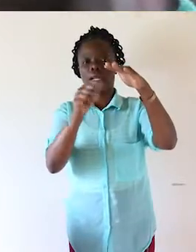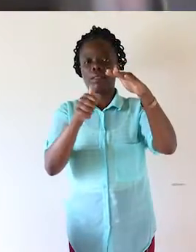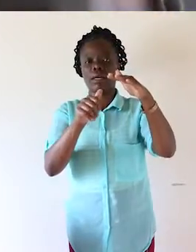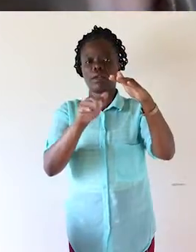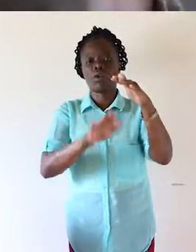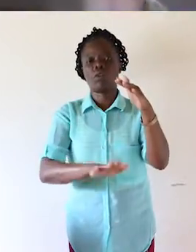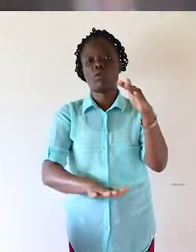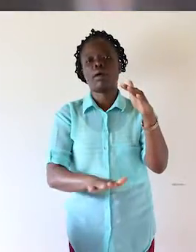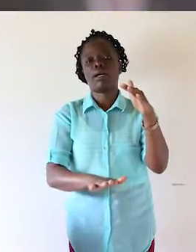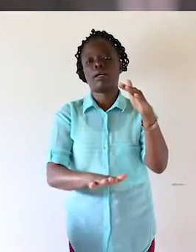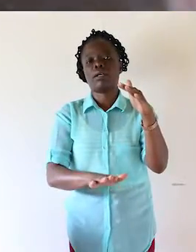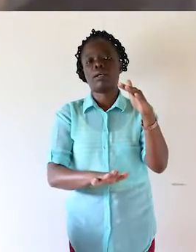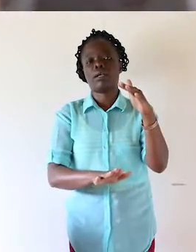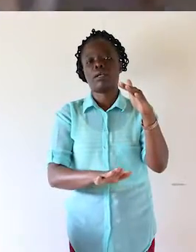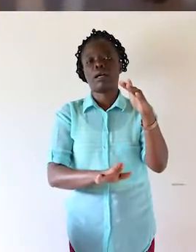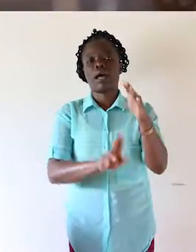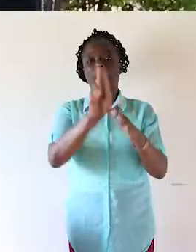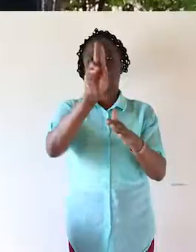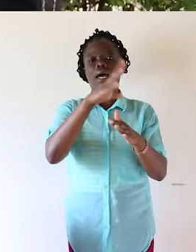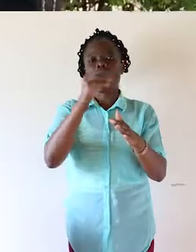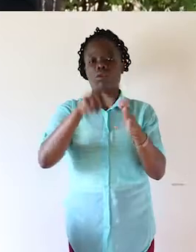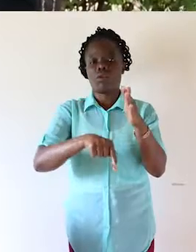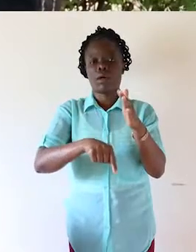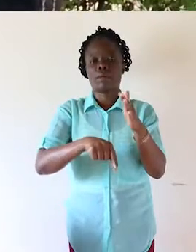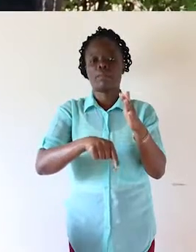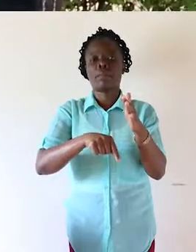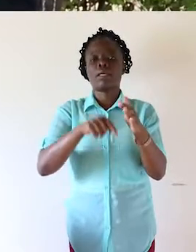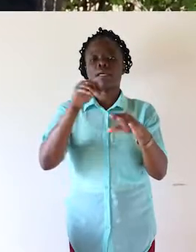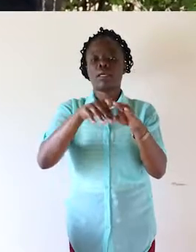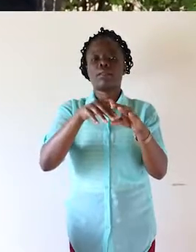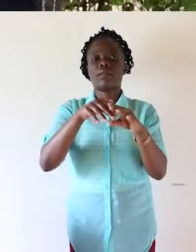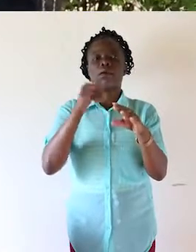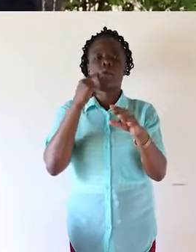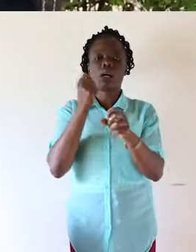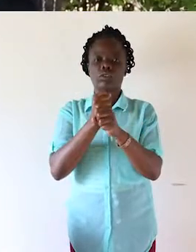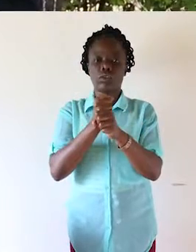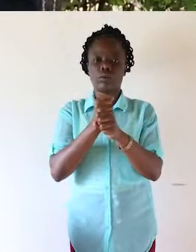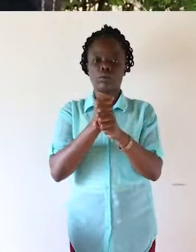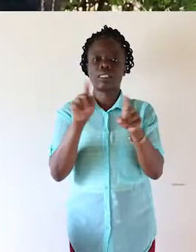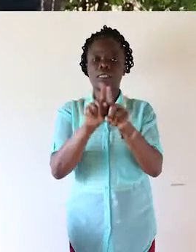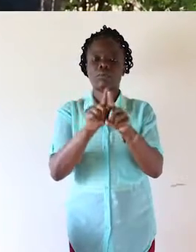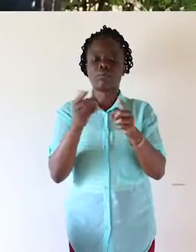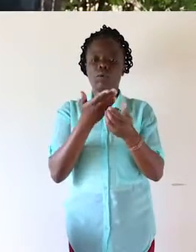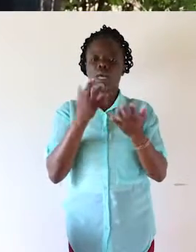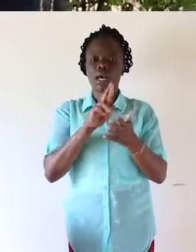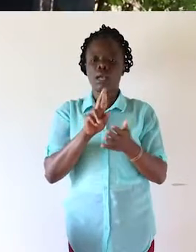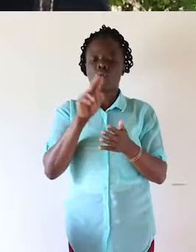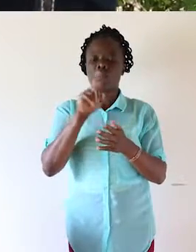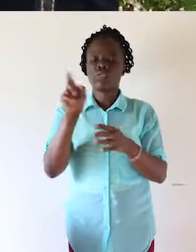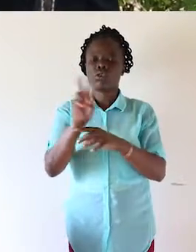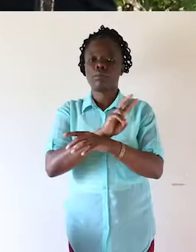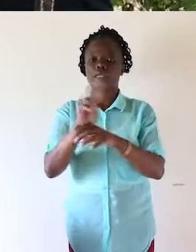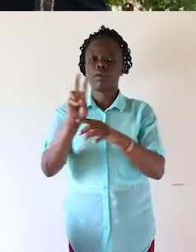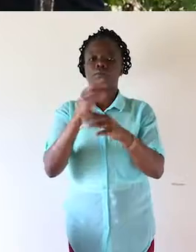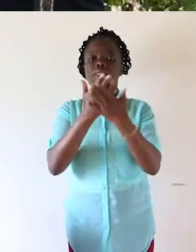of cutlery on the lower rack. Now, in the workshop, like where we are, we need